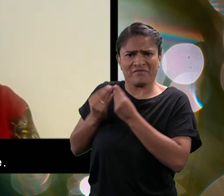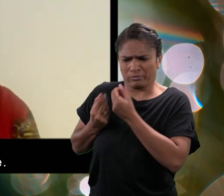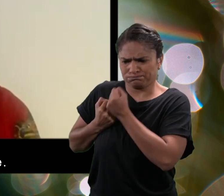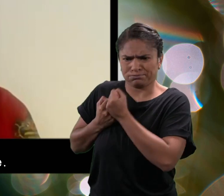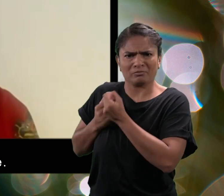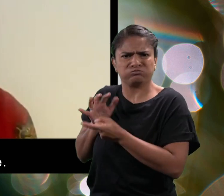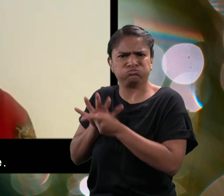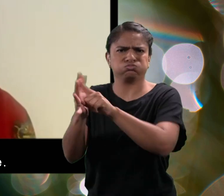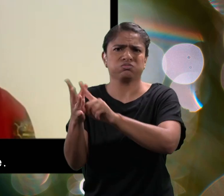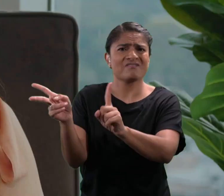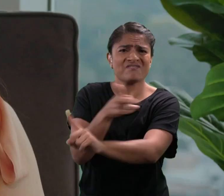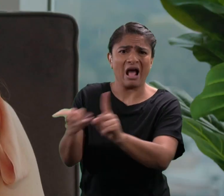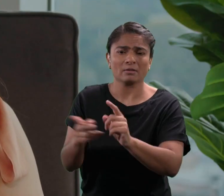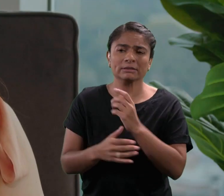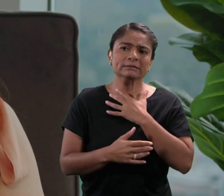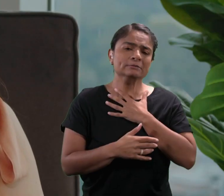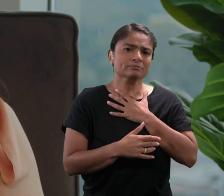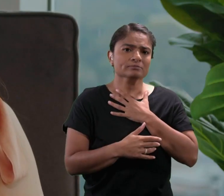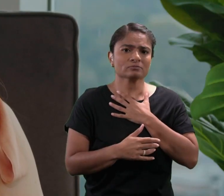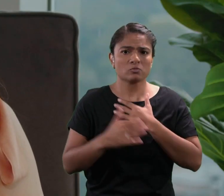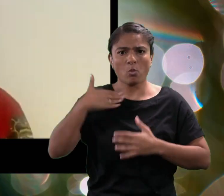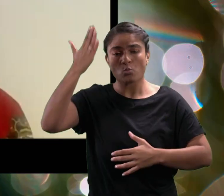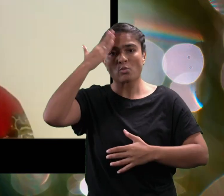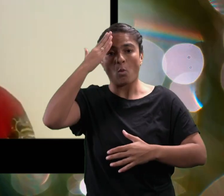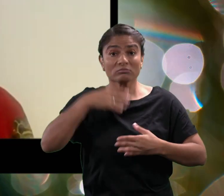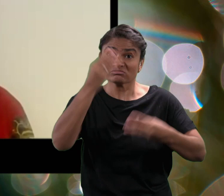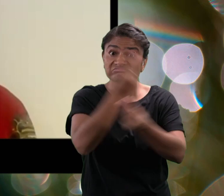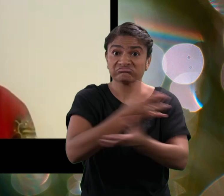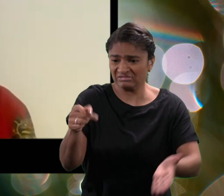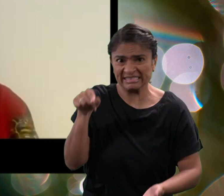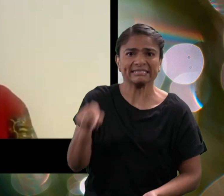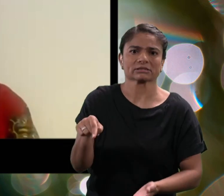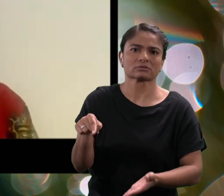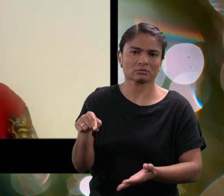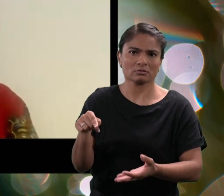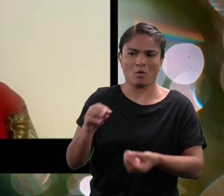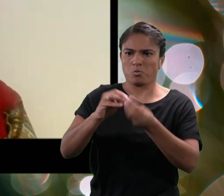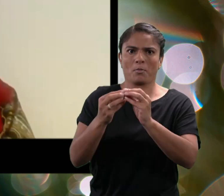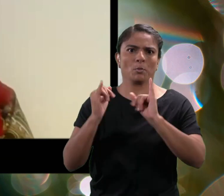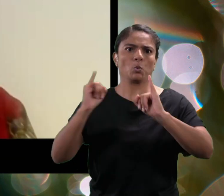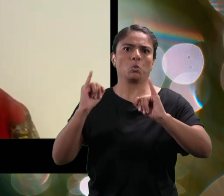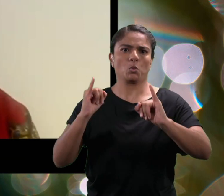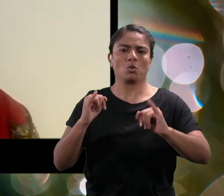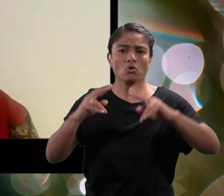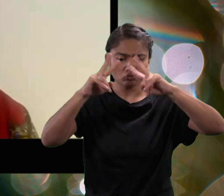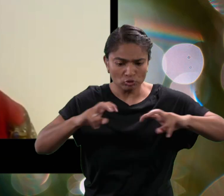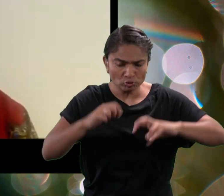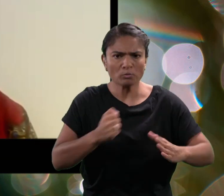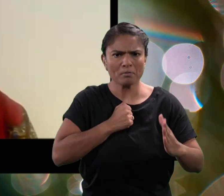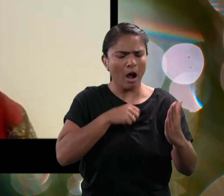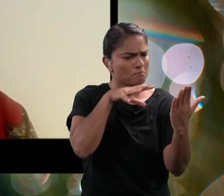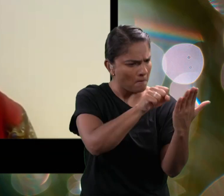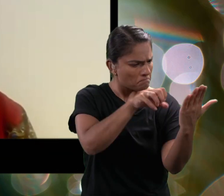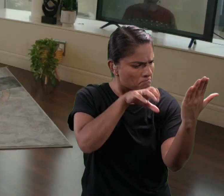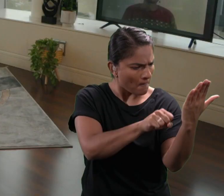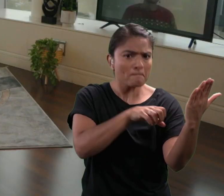perpetrating this violence. So those are like the main things that I can say I am finding in my research